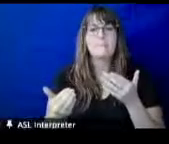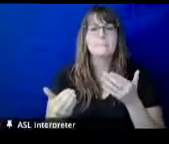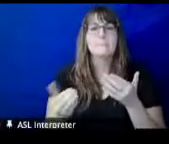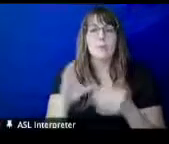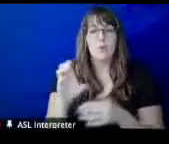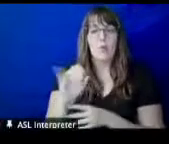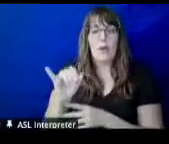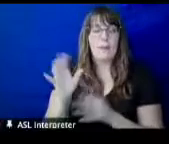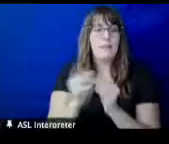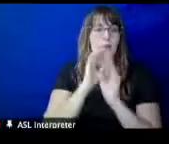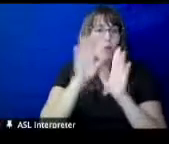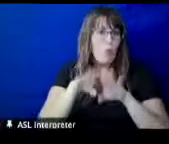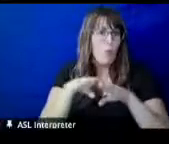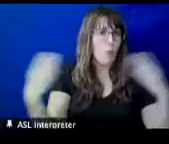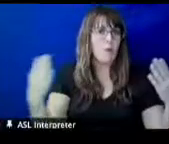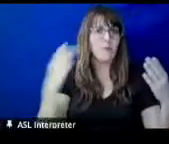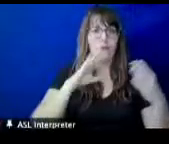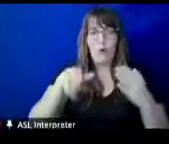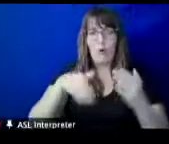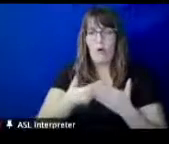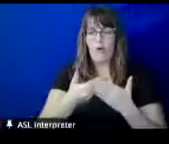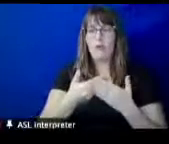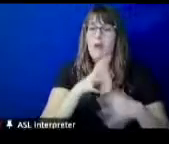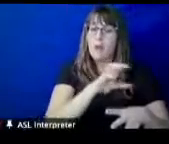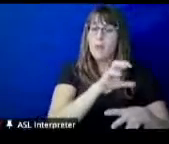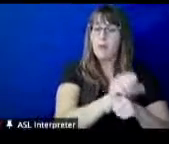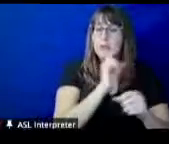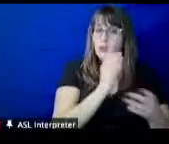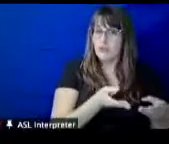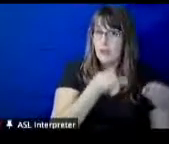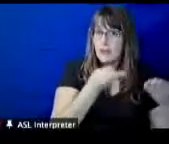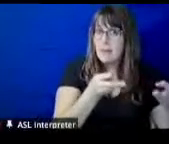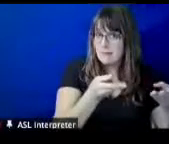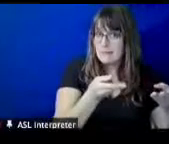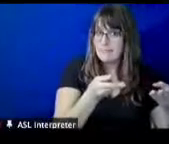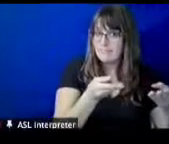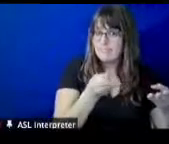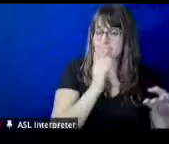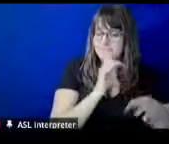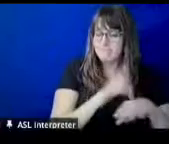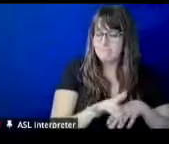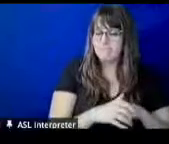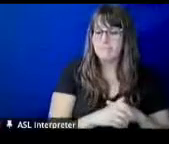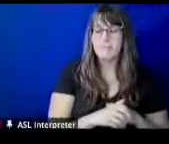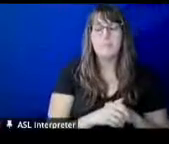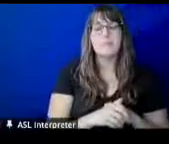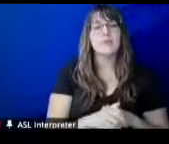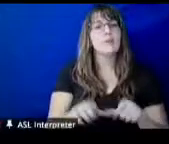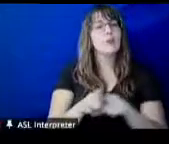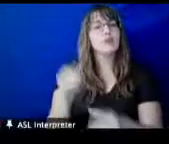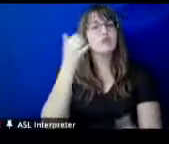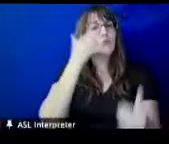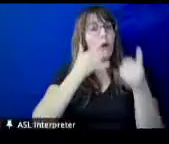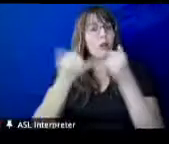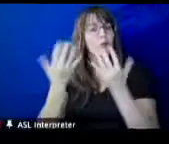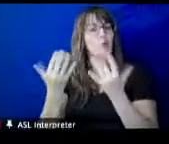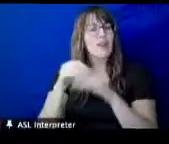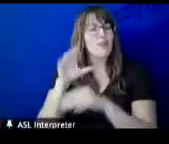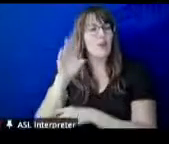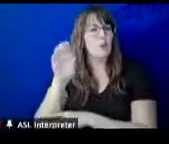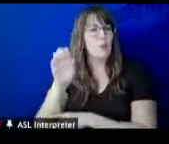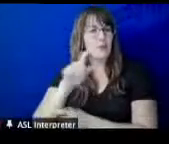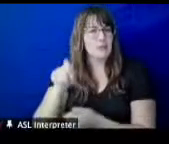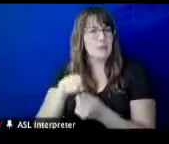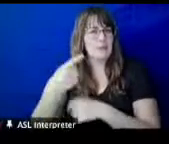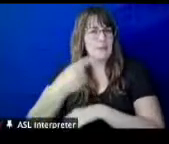COI meetings, community of interest meetings. However, it is recommended. You can also call in the day of the meeting. At